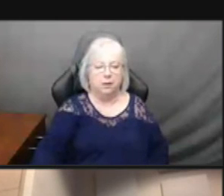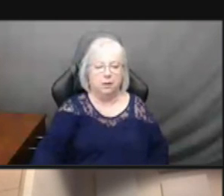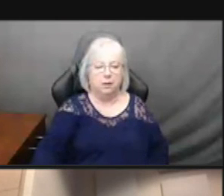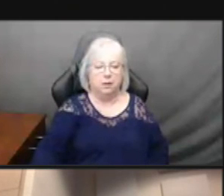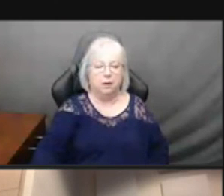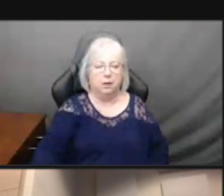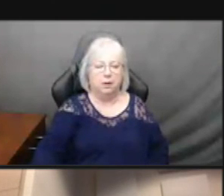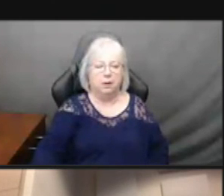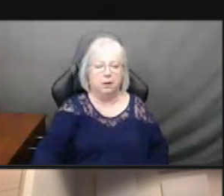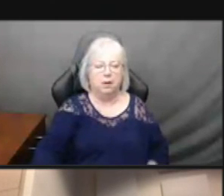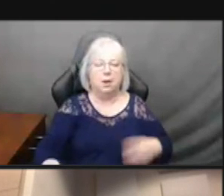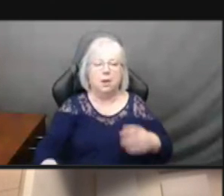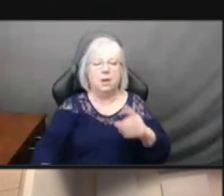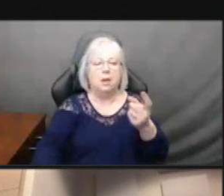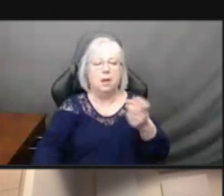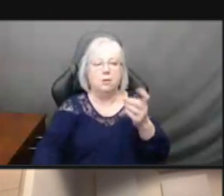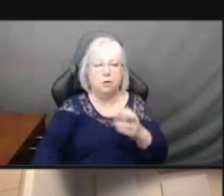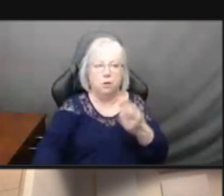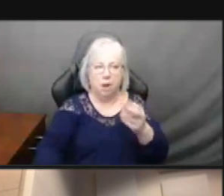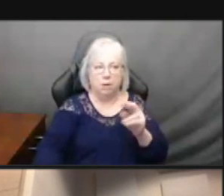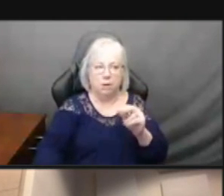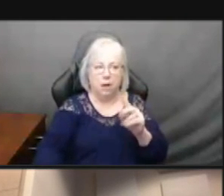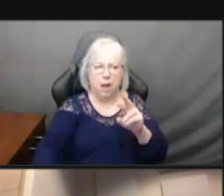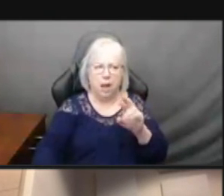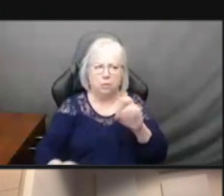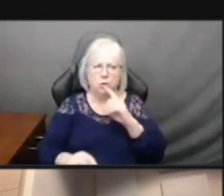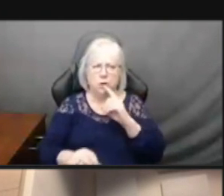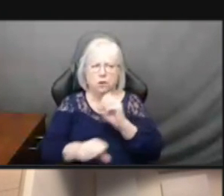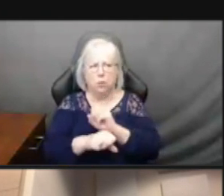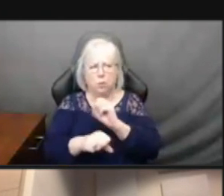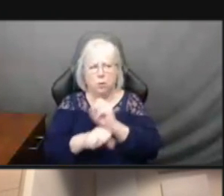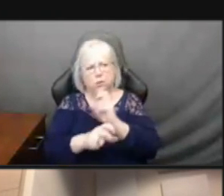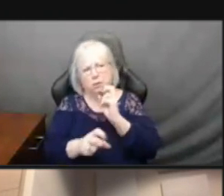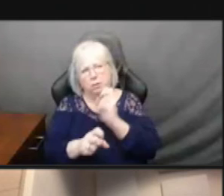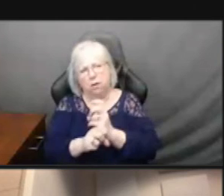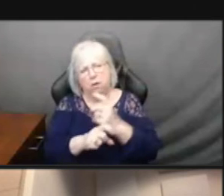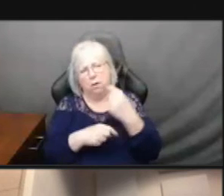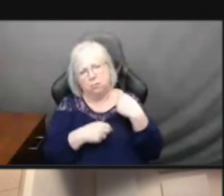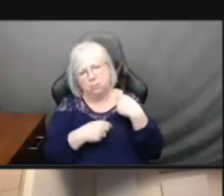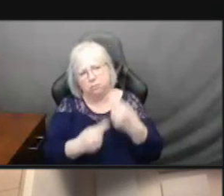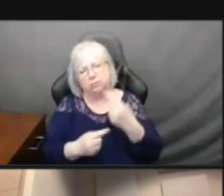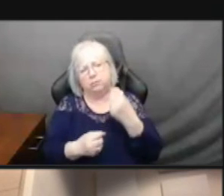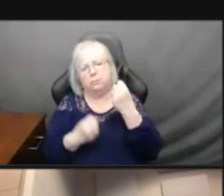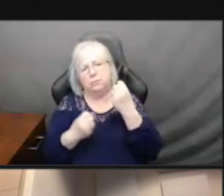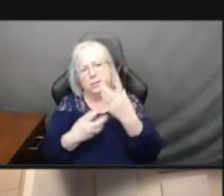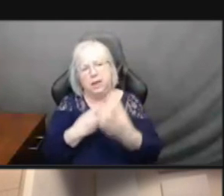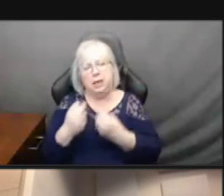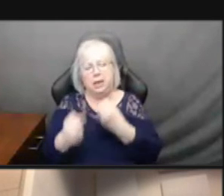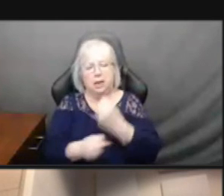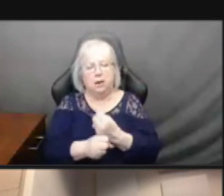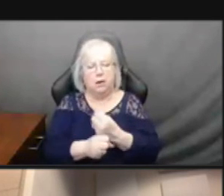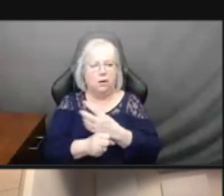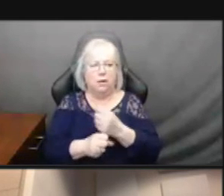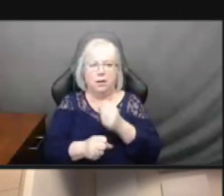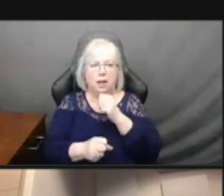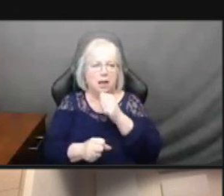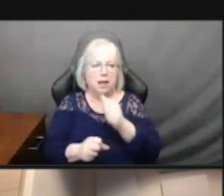Director Hendricks worked diligently throughout many years and